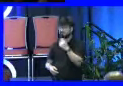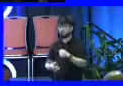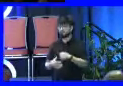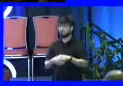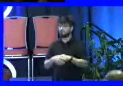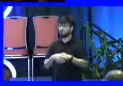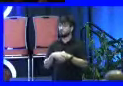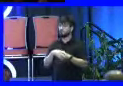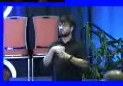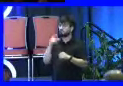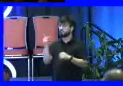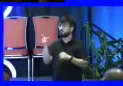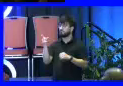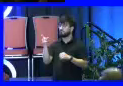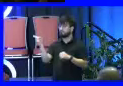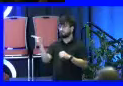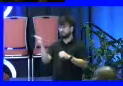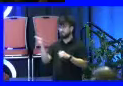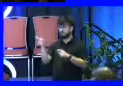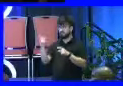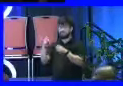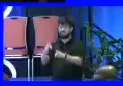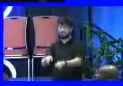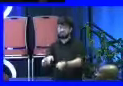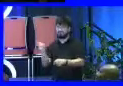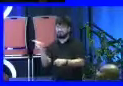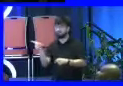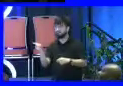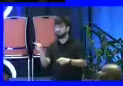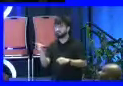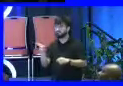Your microphone's coming for you from behind. There we go.